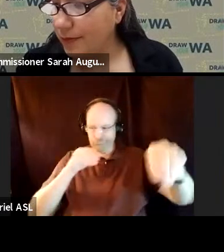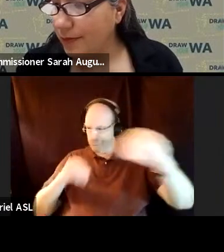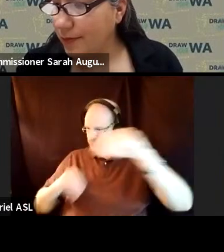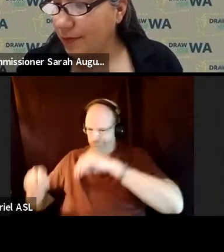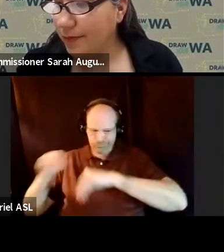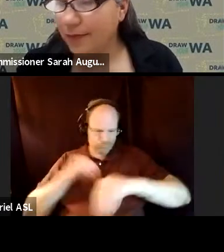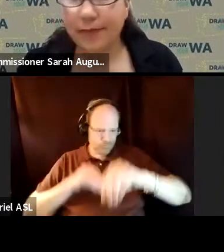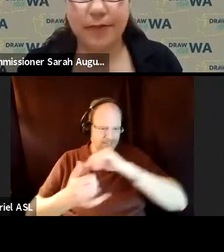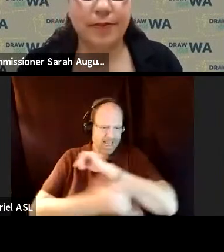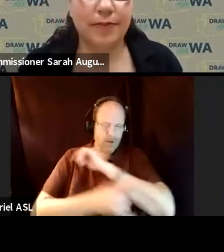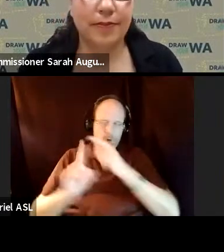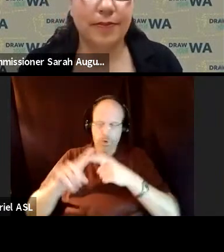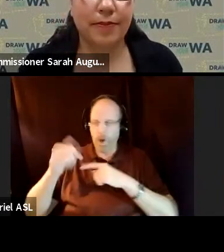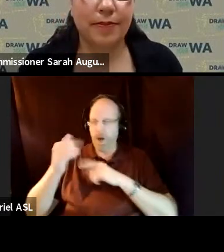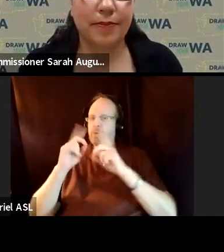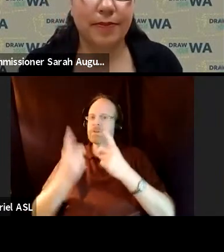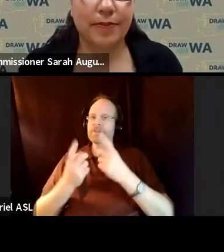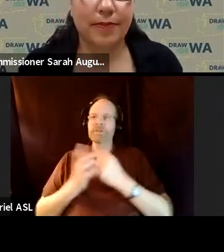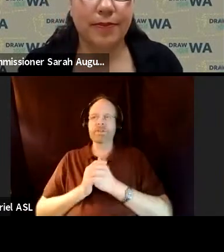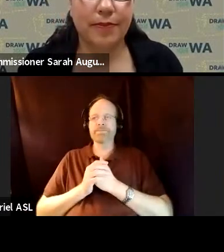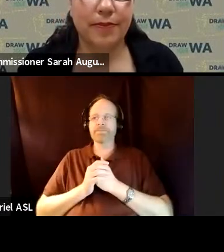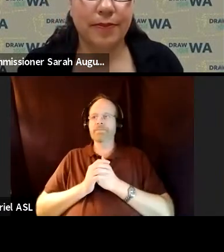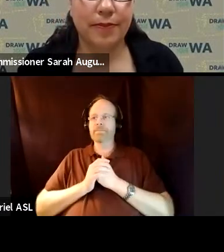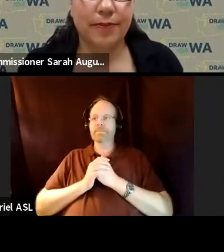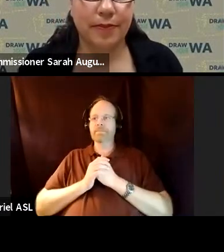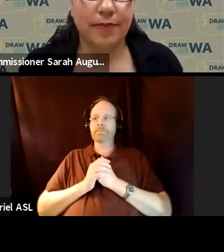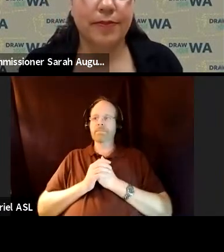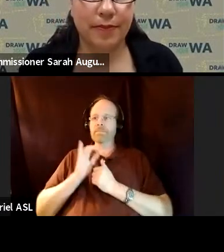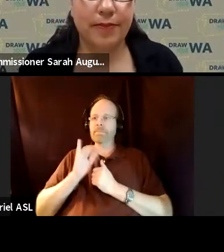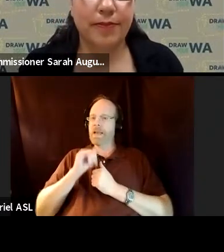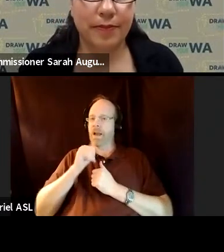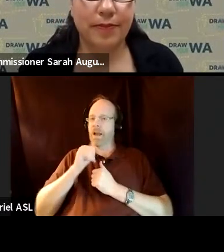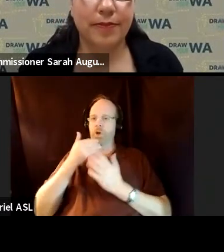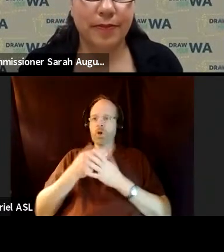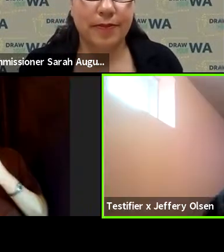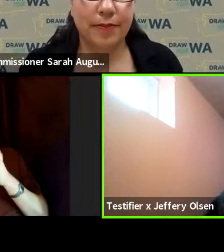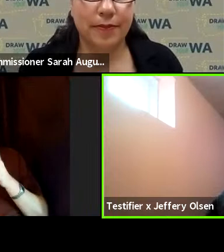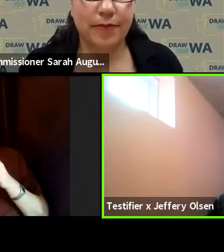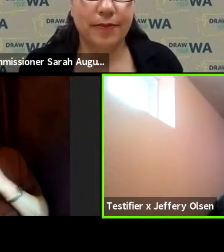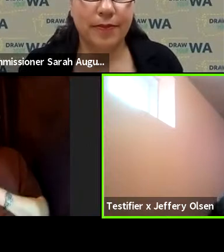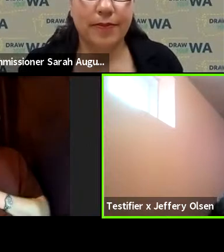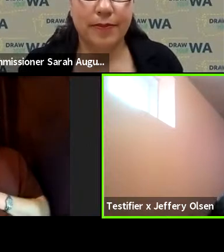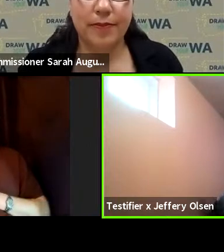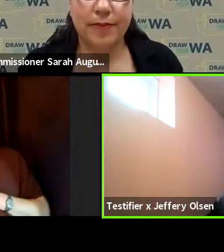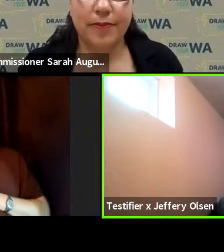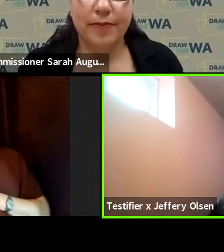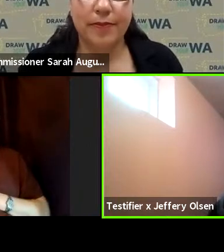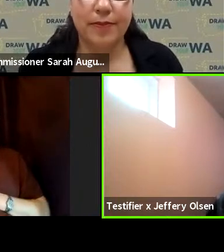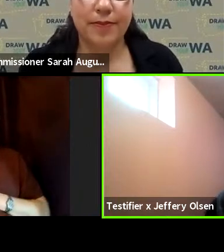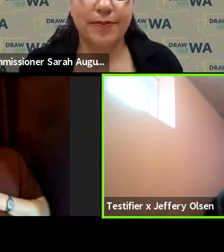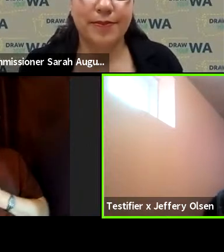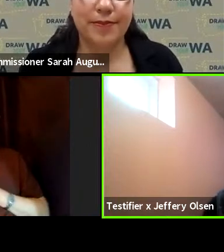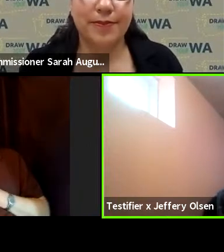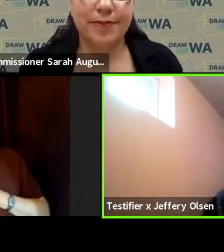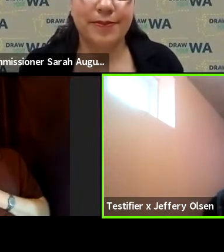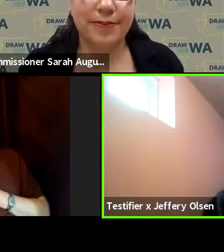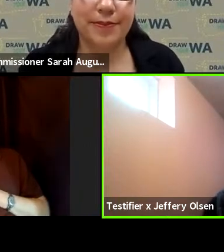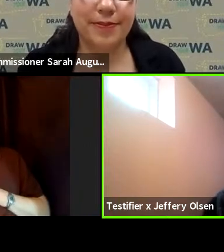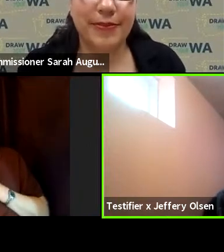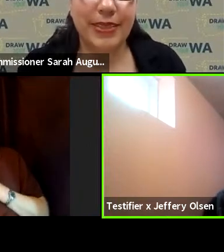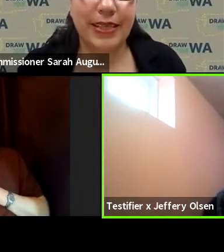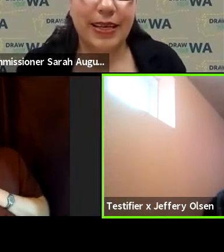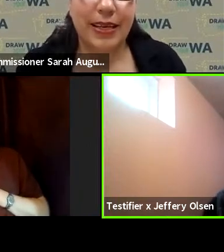other districts is not the good way to do it. And that's all I have to say right now.